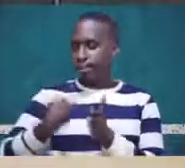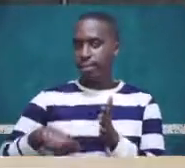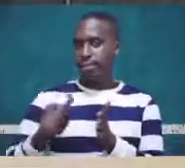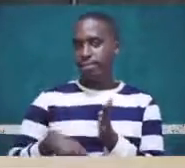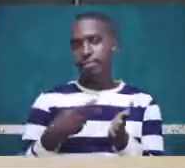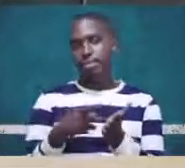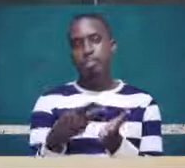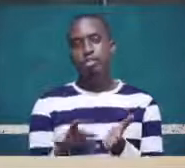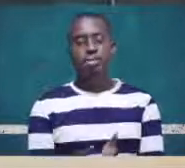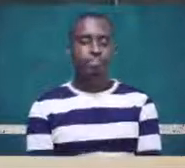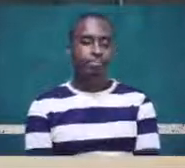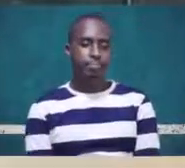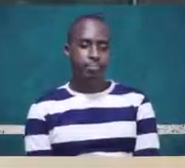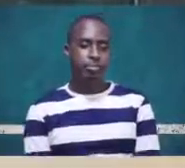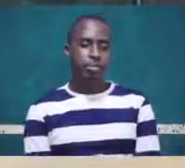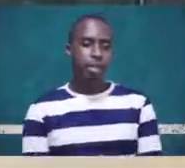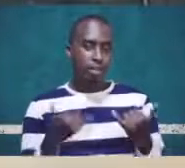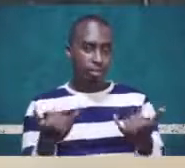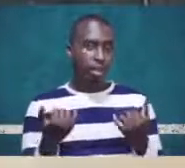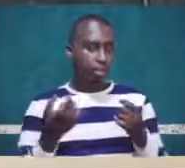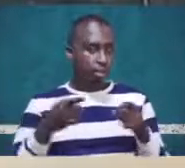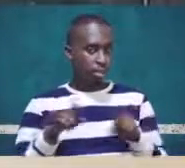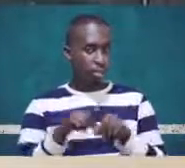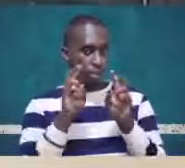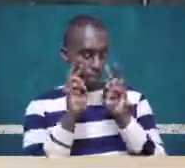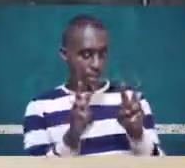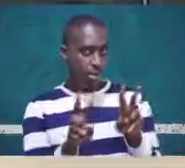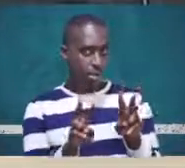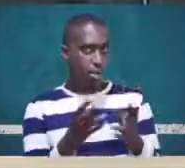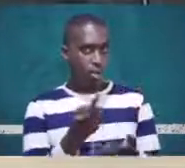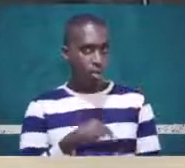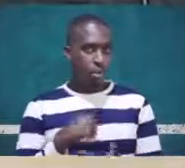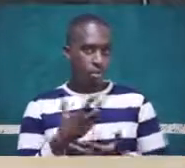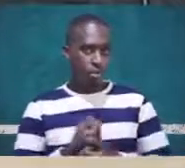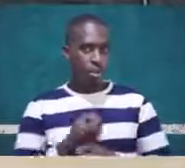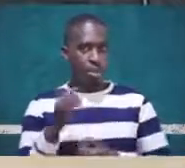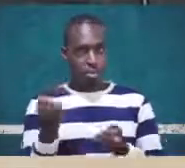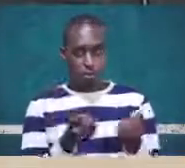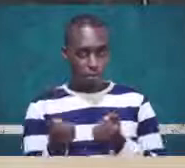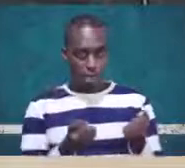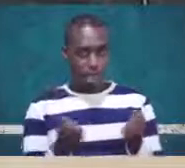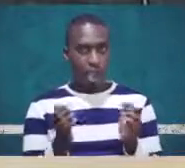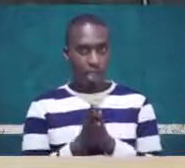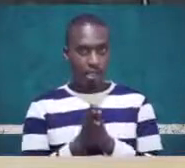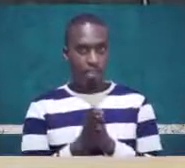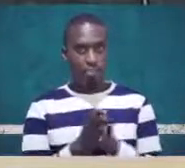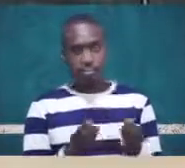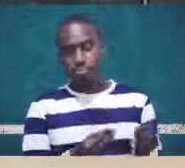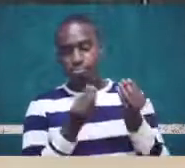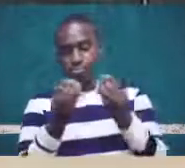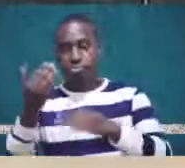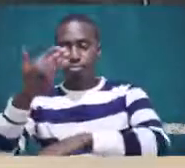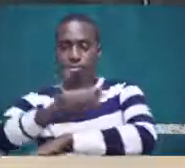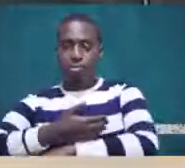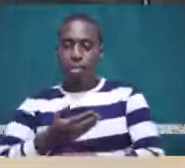of charged. So now, as you can see, we have a car, and it was subject to the import